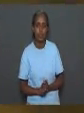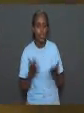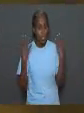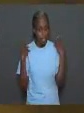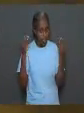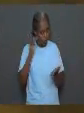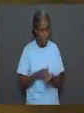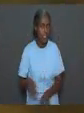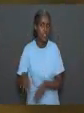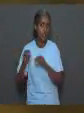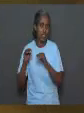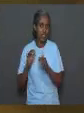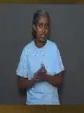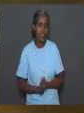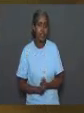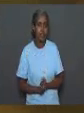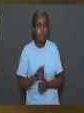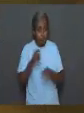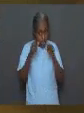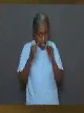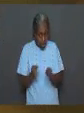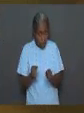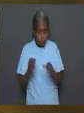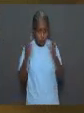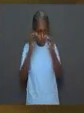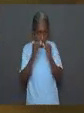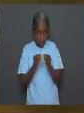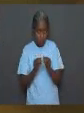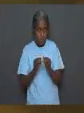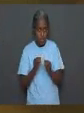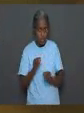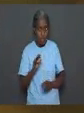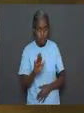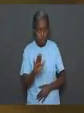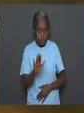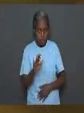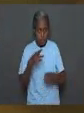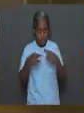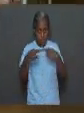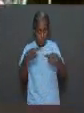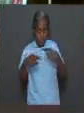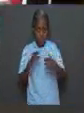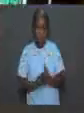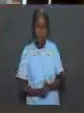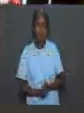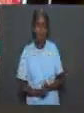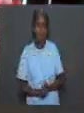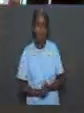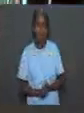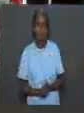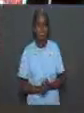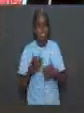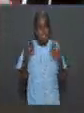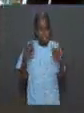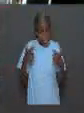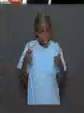Hello again, students. Were you able to calculate your odds in roulette? The chances